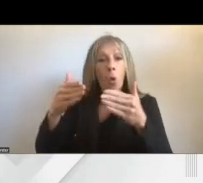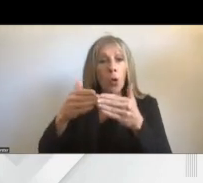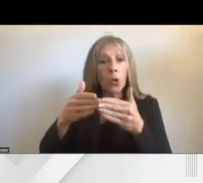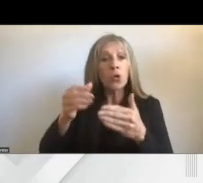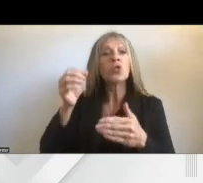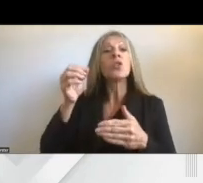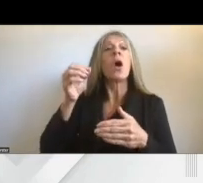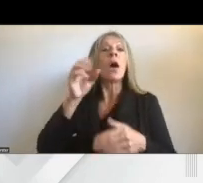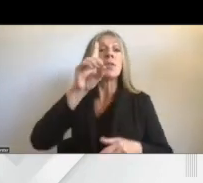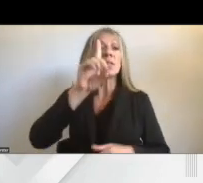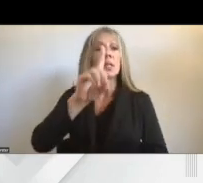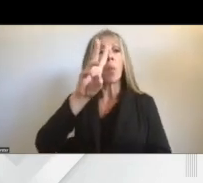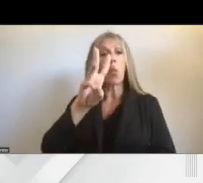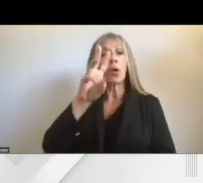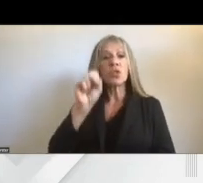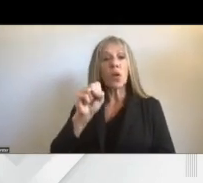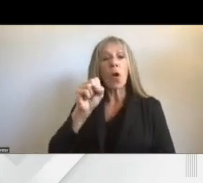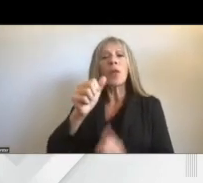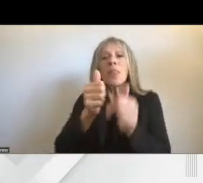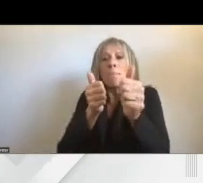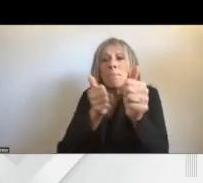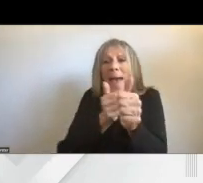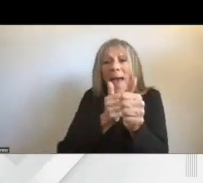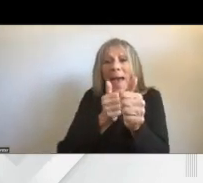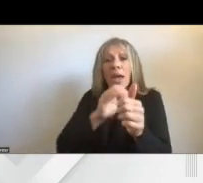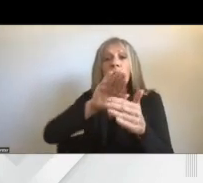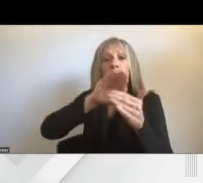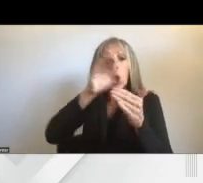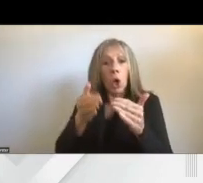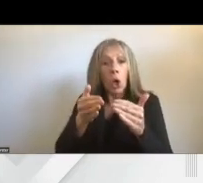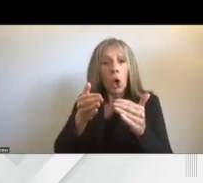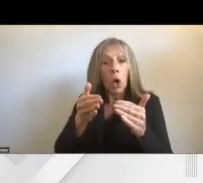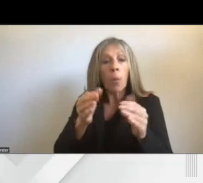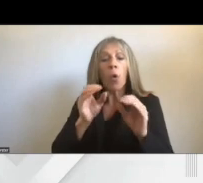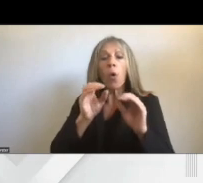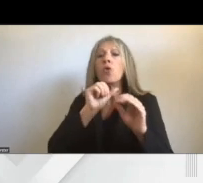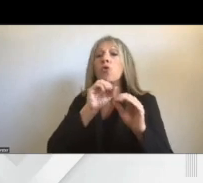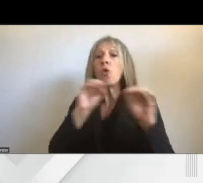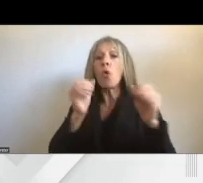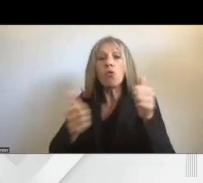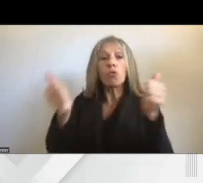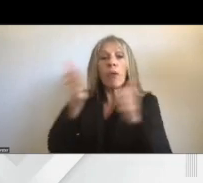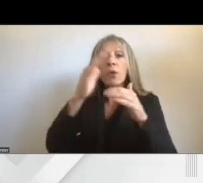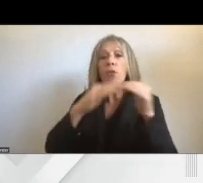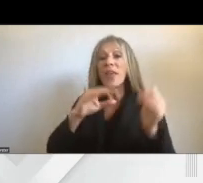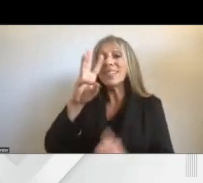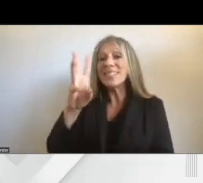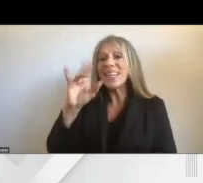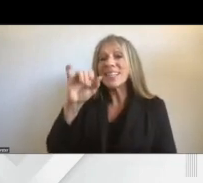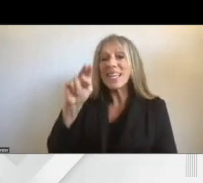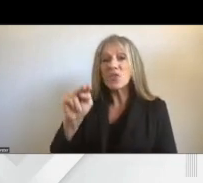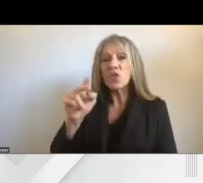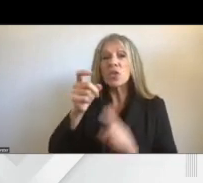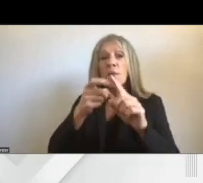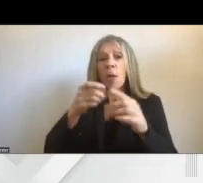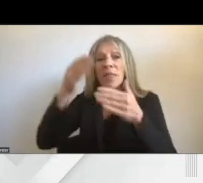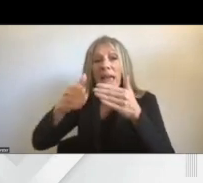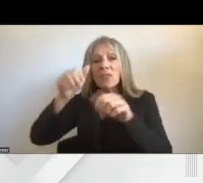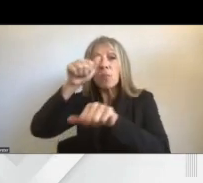The last common requirement is the width at the crosswalk. Perpendicular curb ramp runs, parallel curb